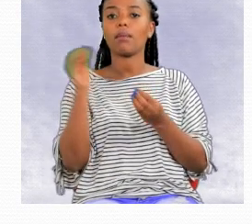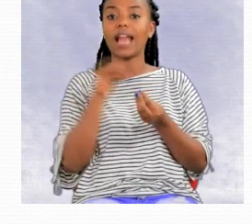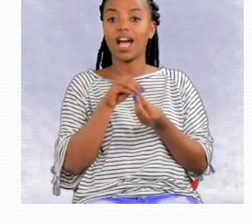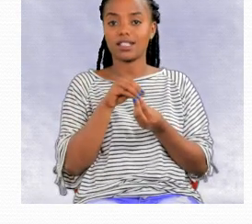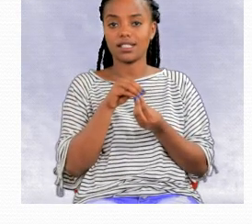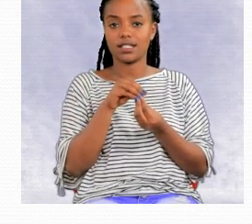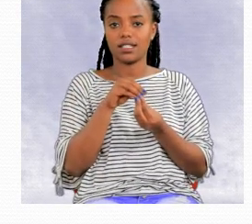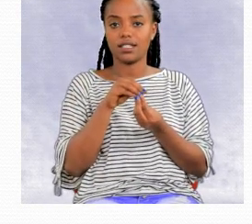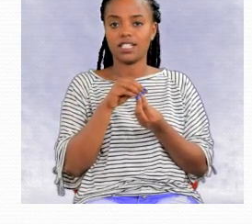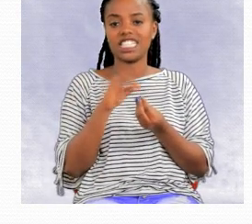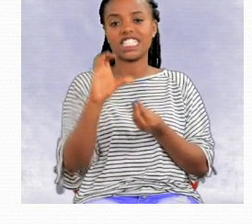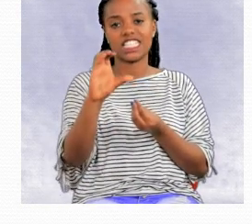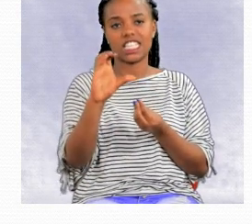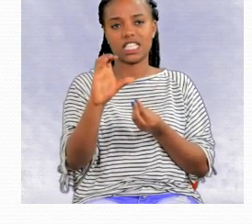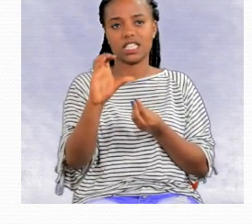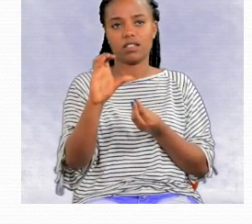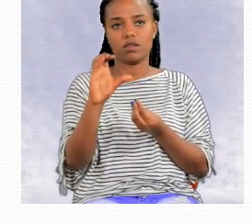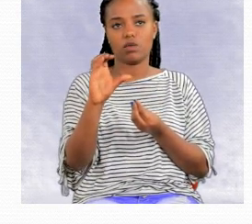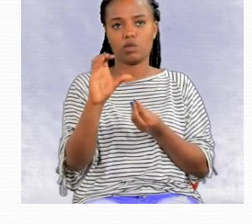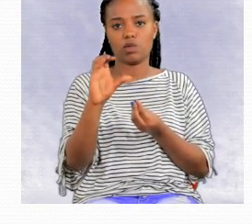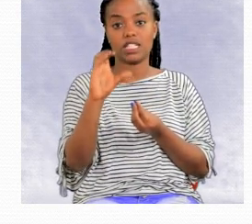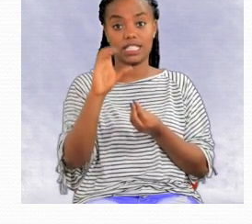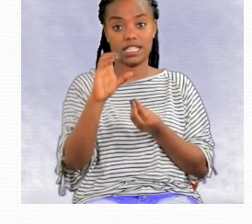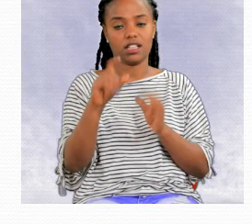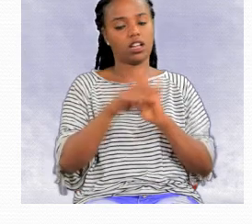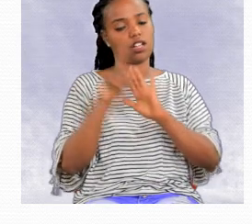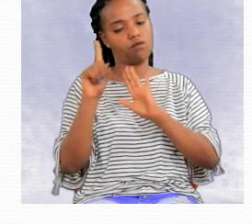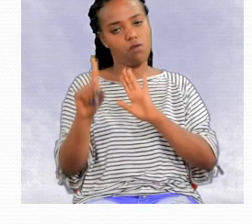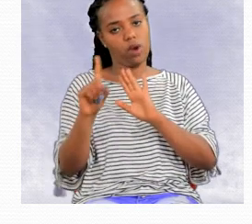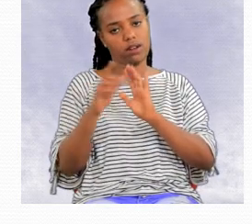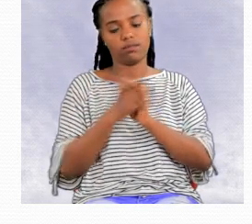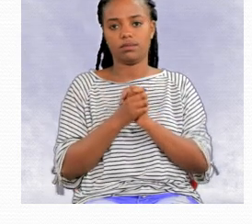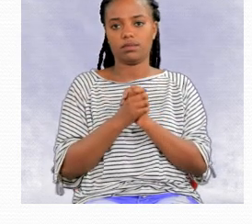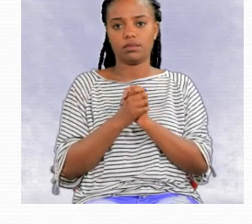plus c, since it is negative 1,